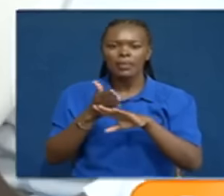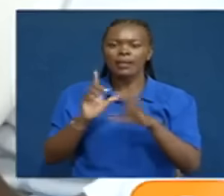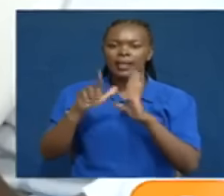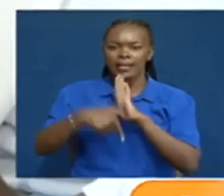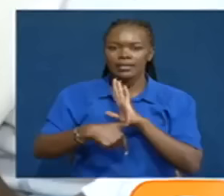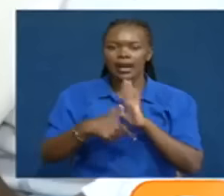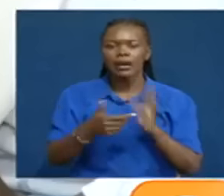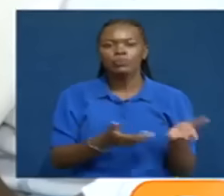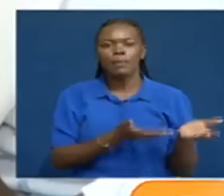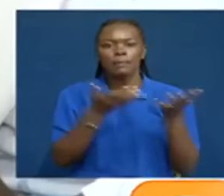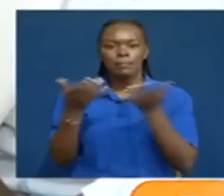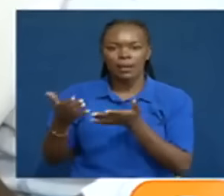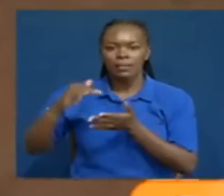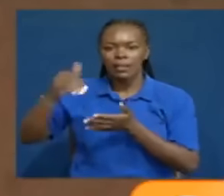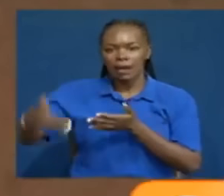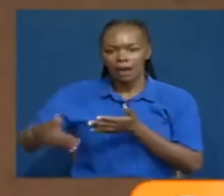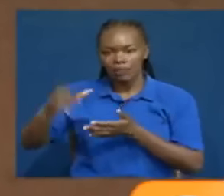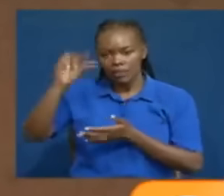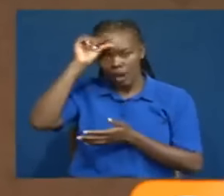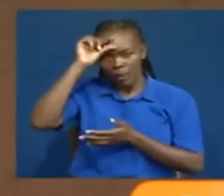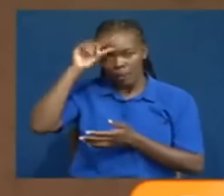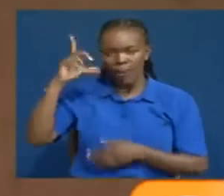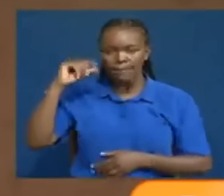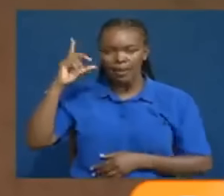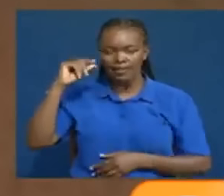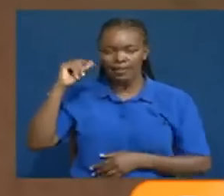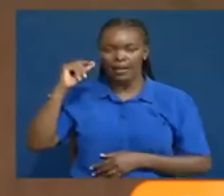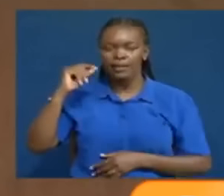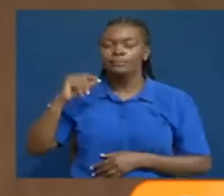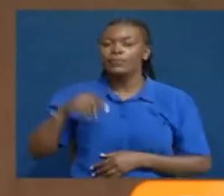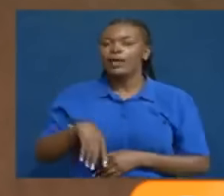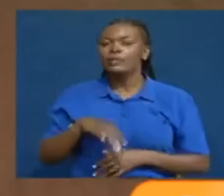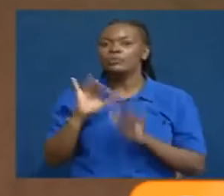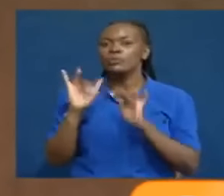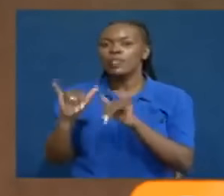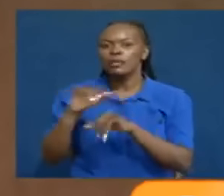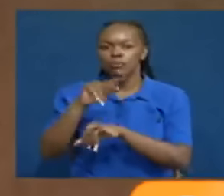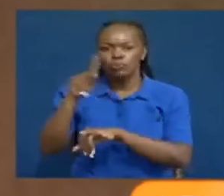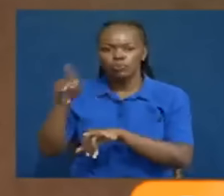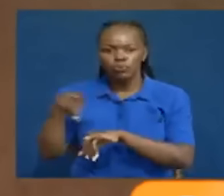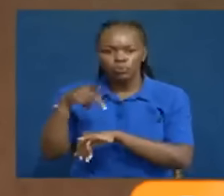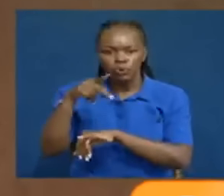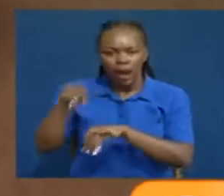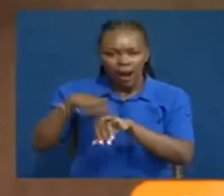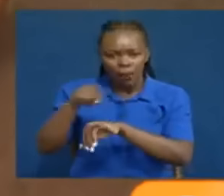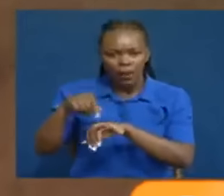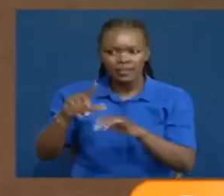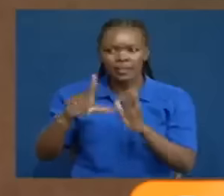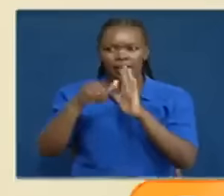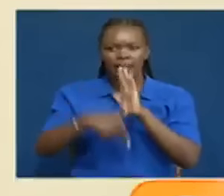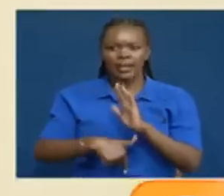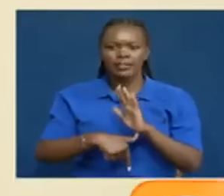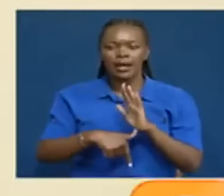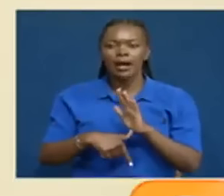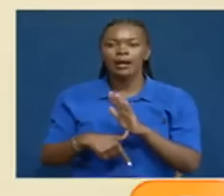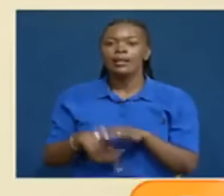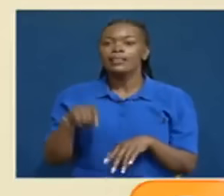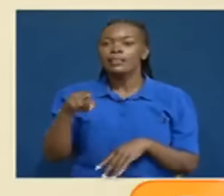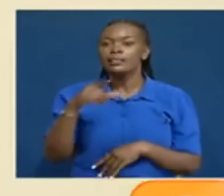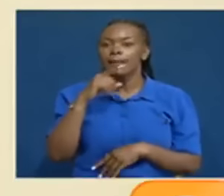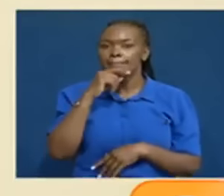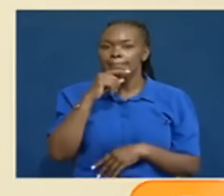government of Mombasa construction site in Bonje area for about 2 hours and later getting dumped. The Mombasa blogger